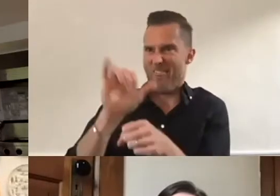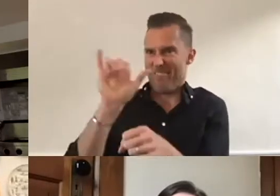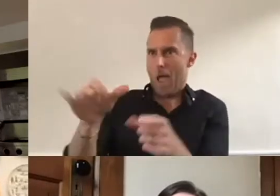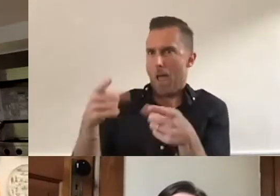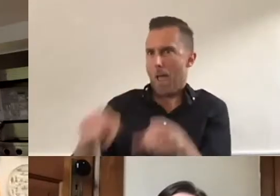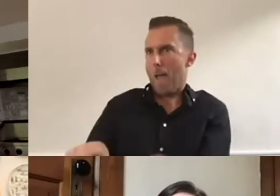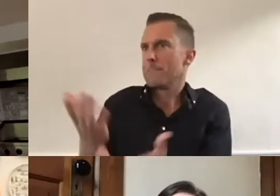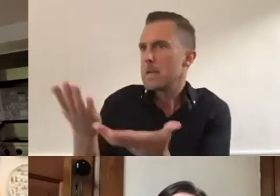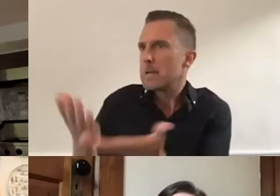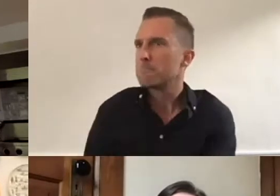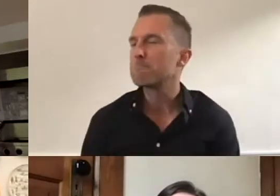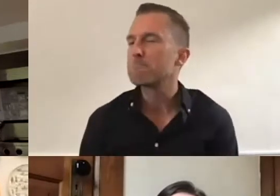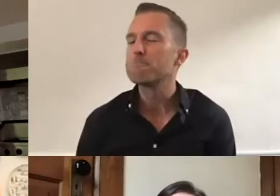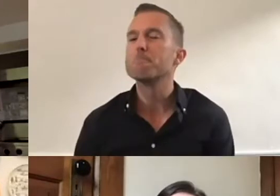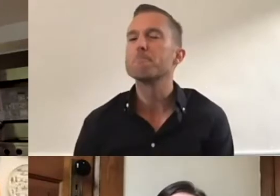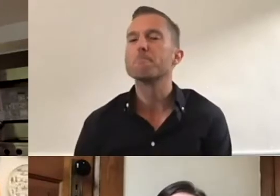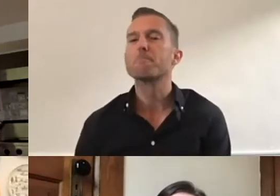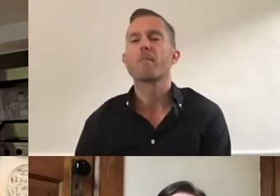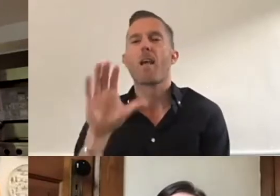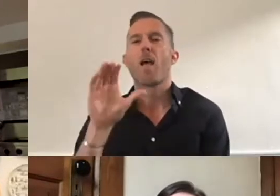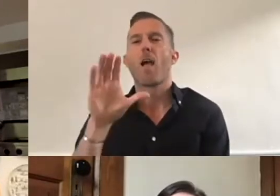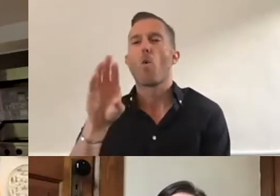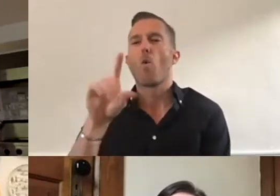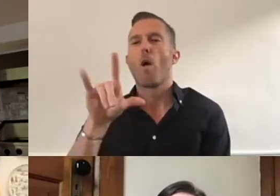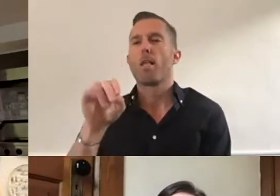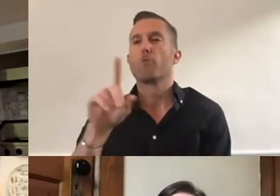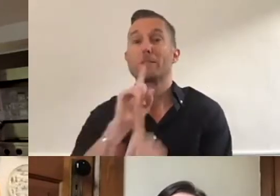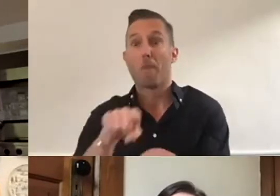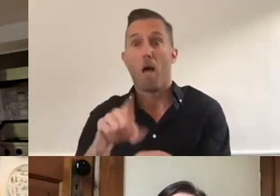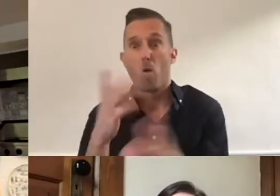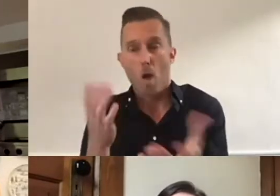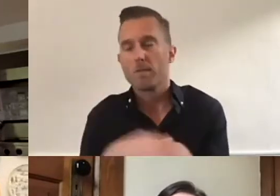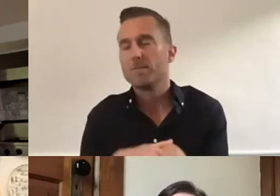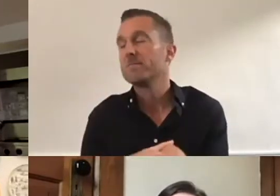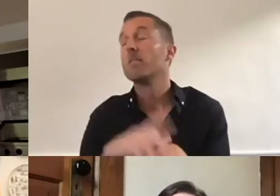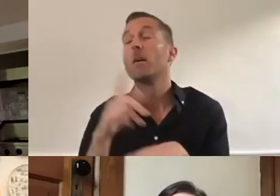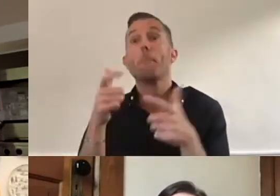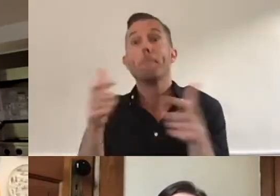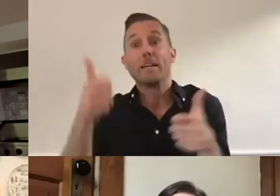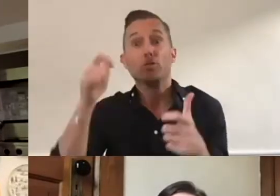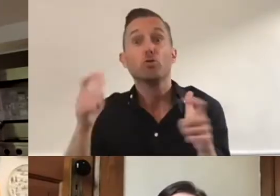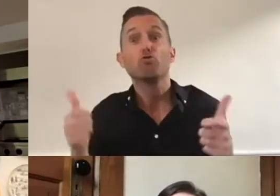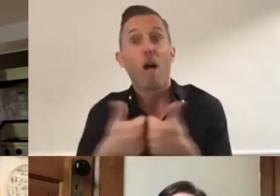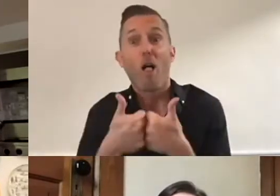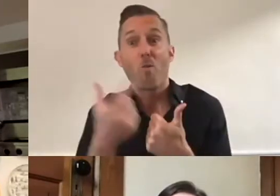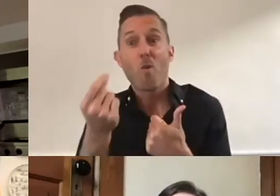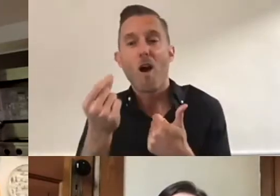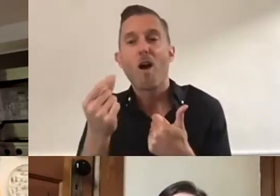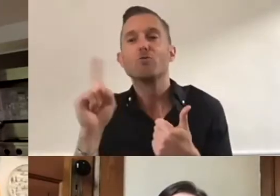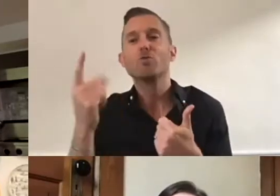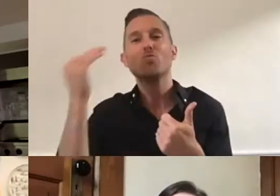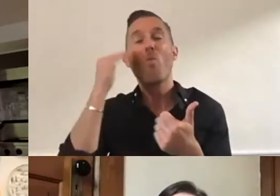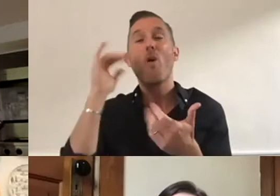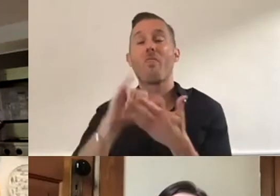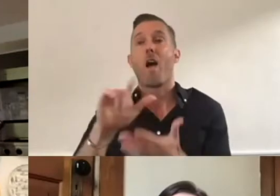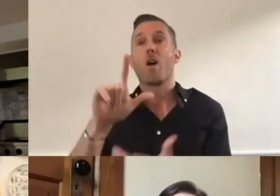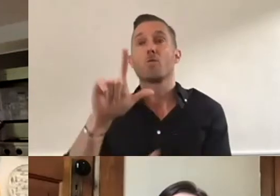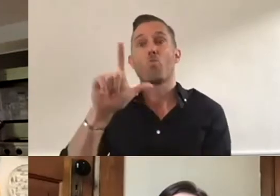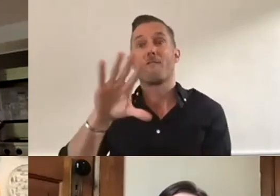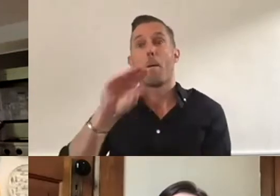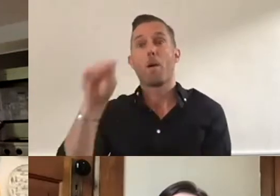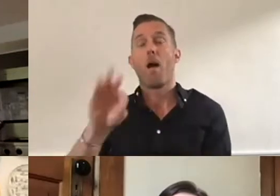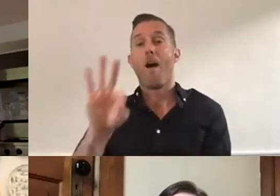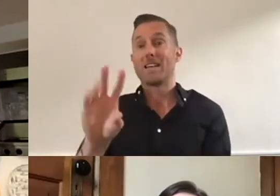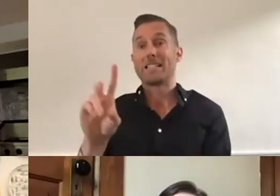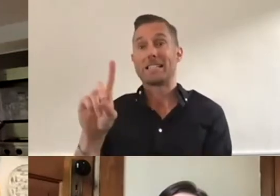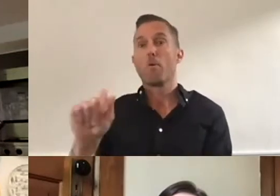I think the biggest challenge is that just knowing the fact that 25% of disabilities are